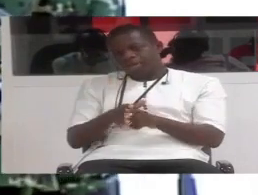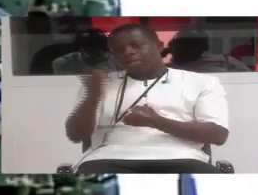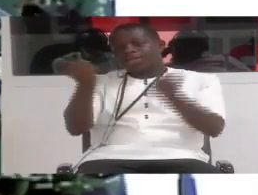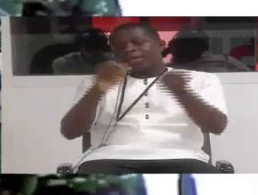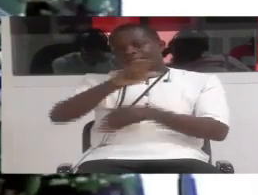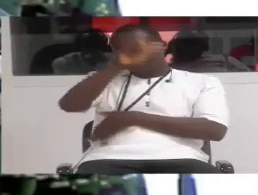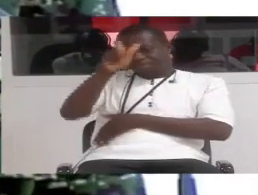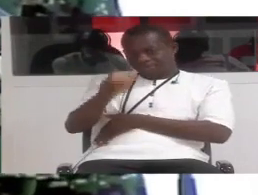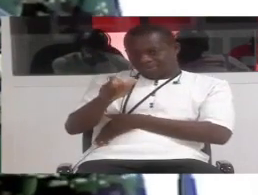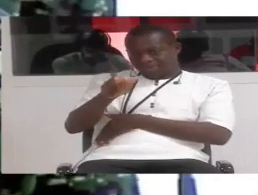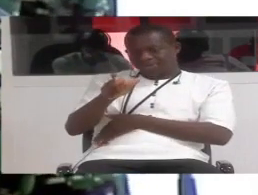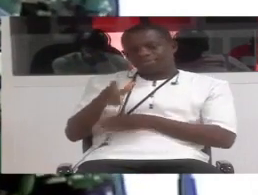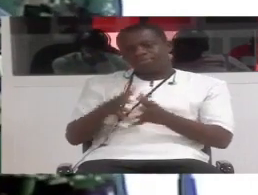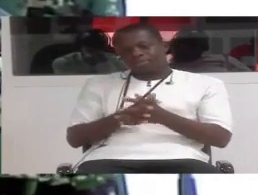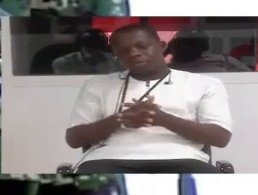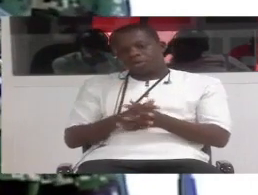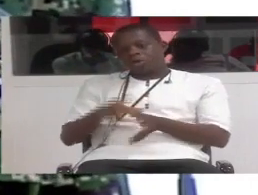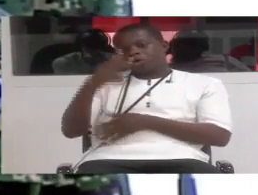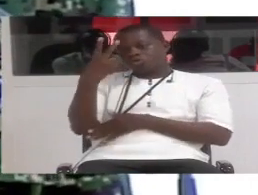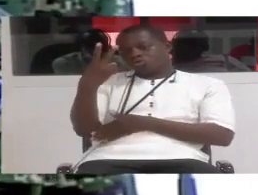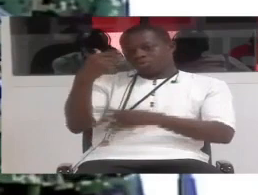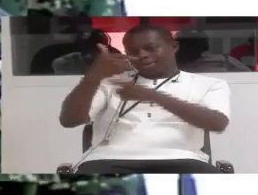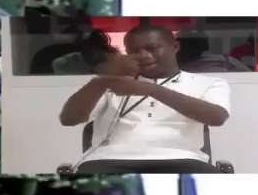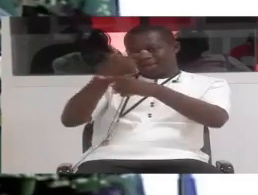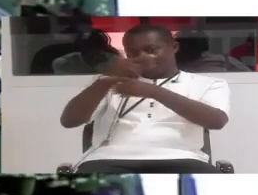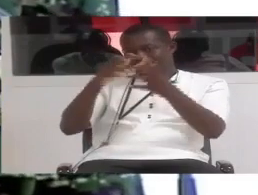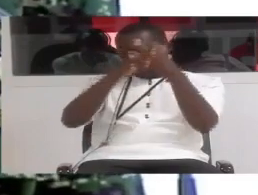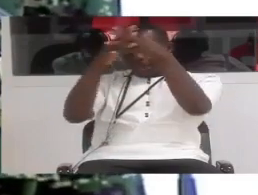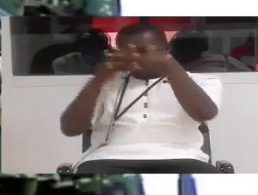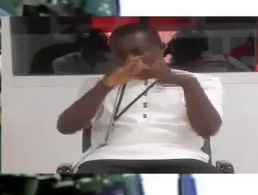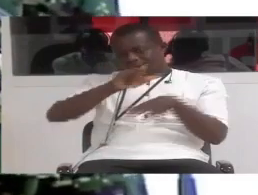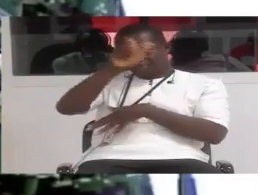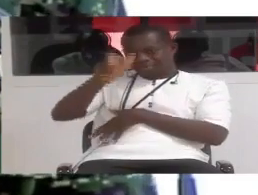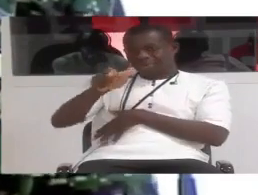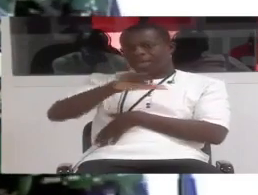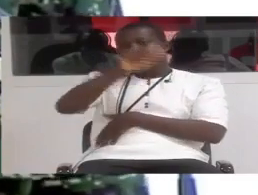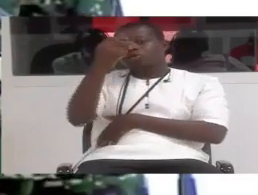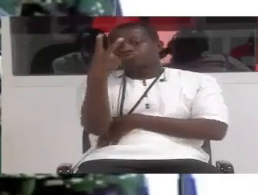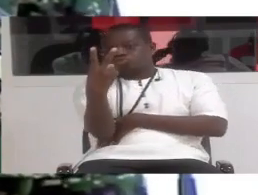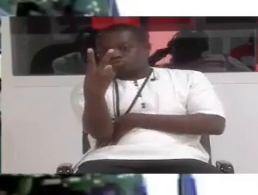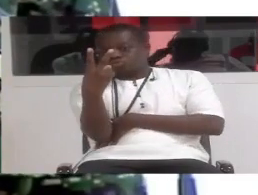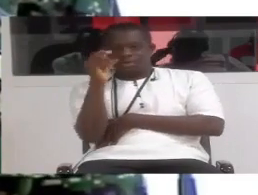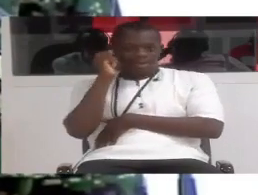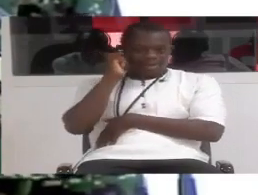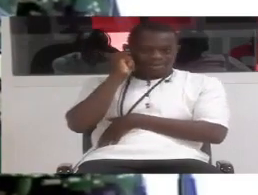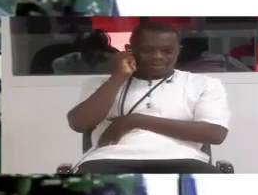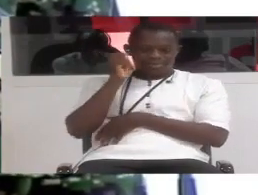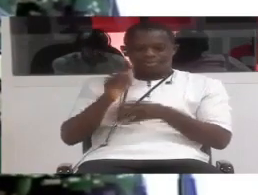driver bi. That was the driver. Ñom ñaari Gambian American. Those 2 Gambian Americans. Ak ñaari janxa. And 2